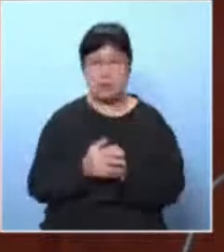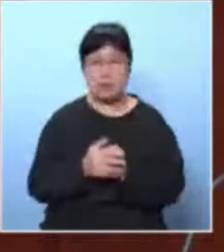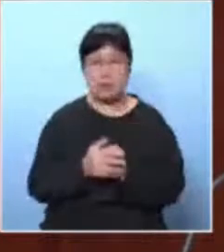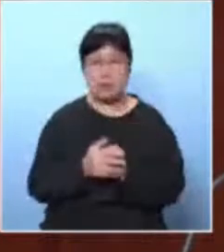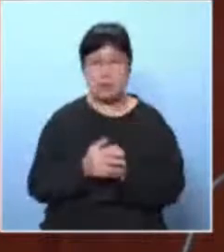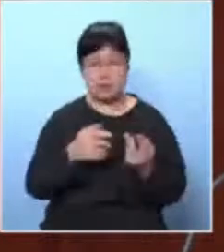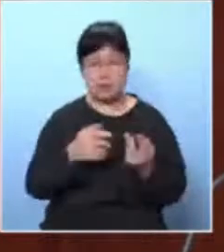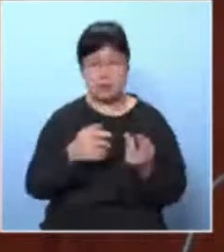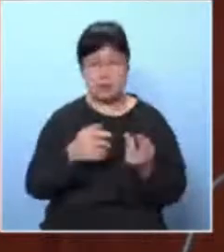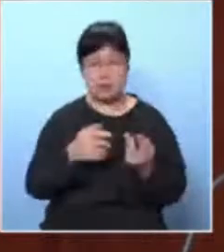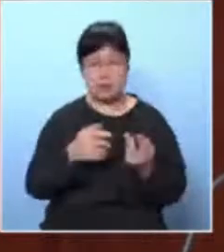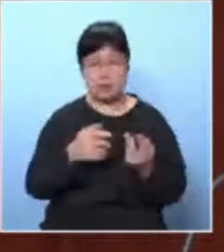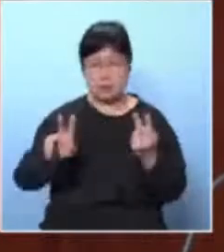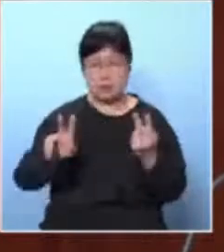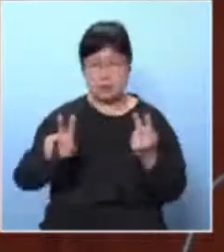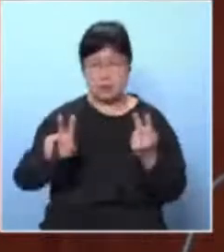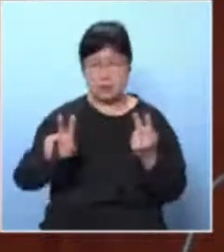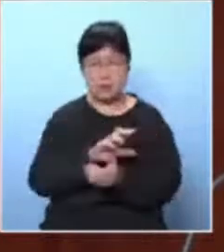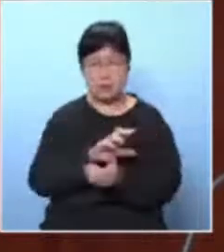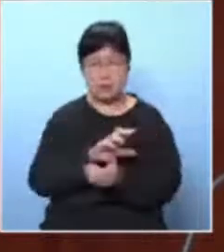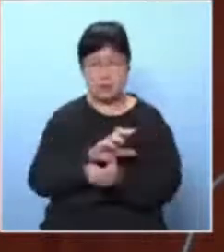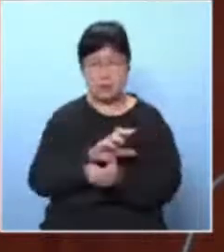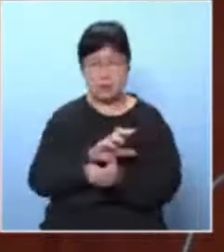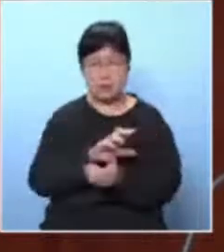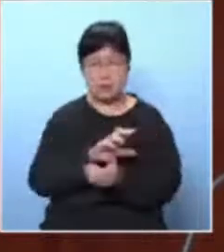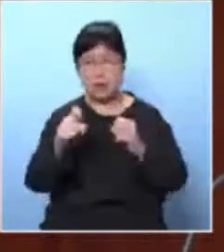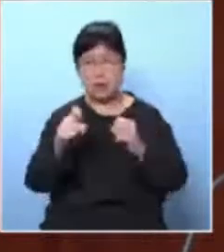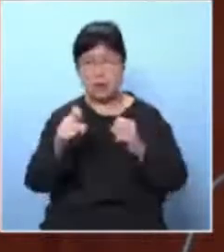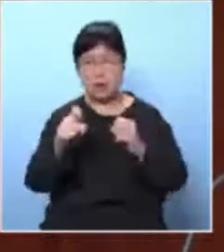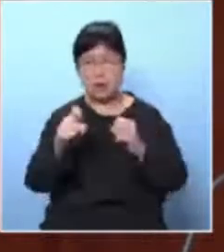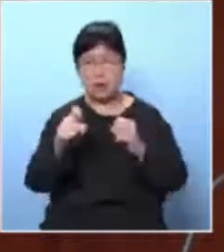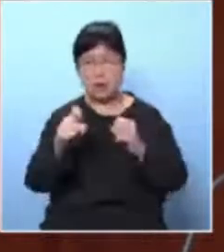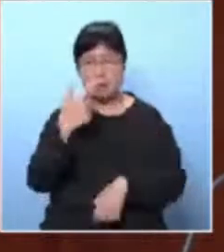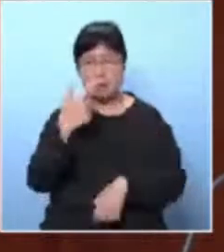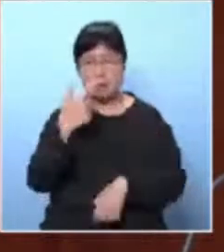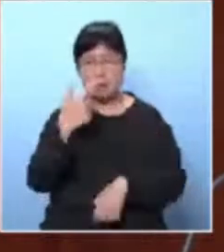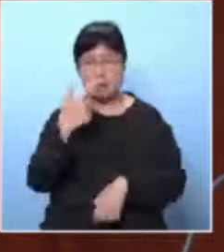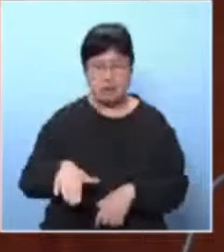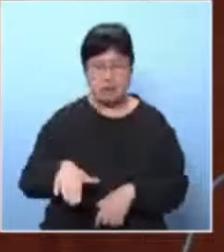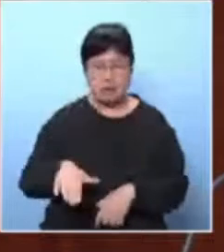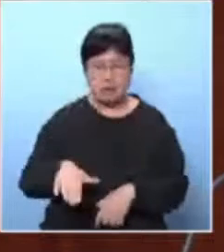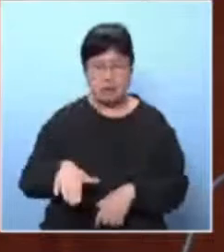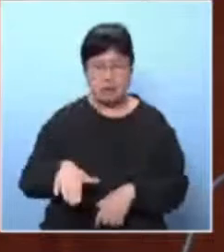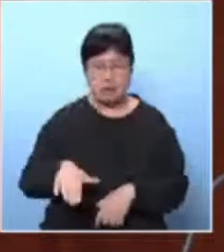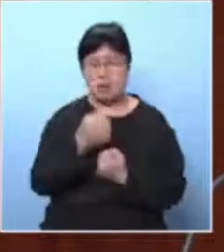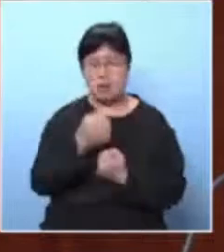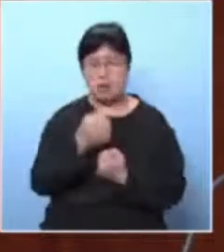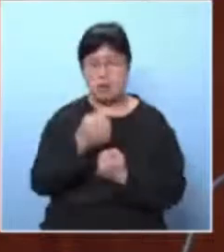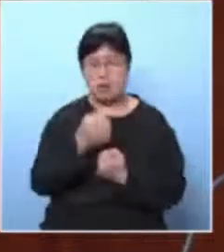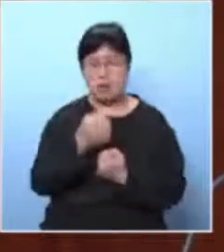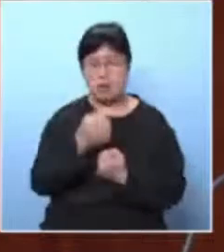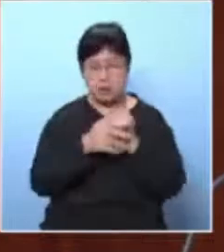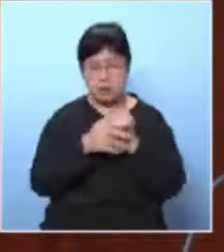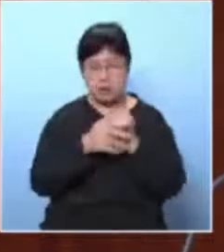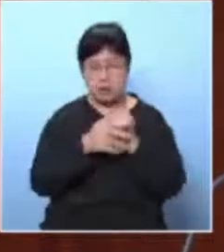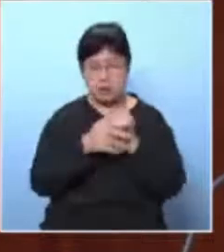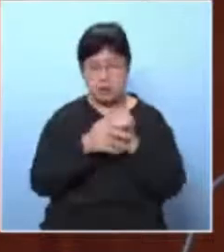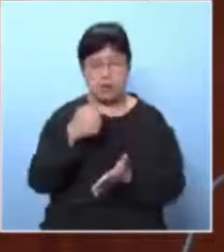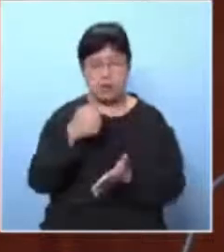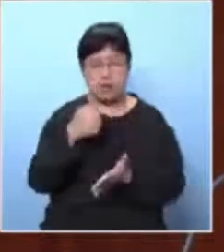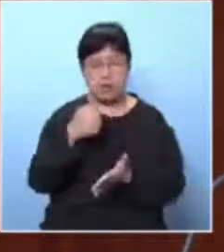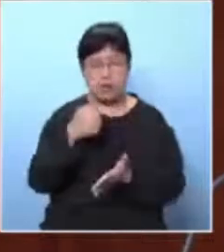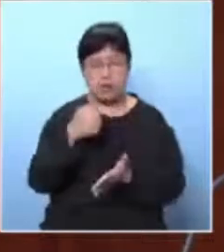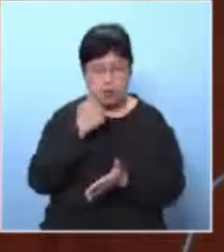in 2022. Meanwhile, Hong Kong has among the longest living expectancies in the